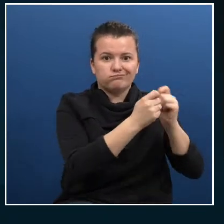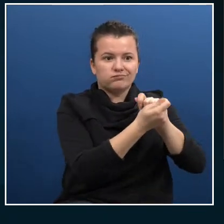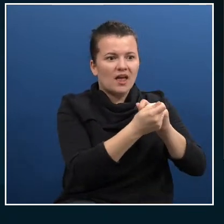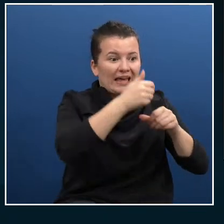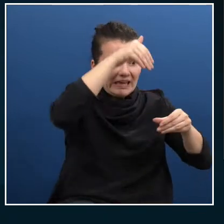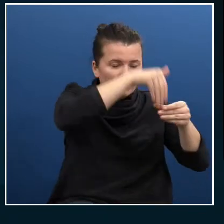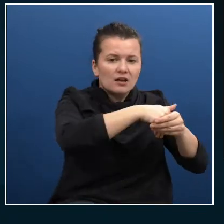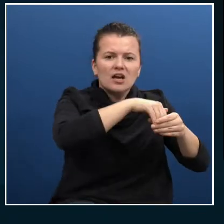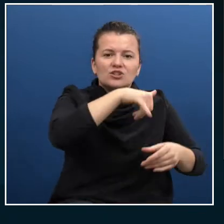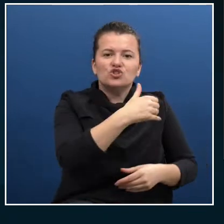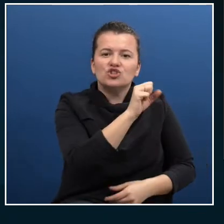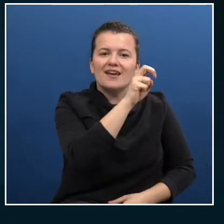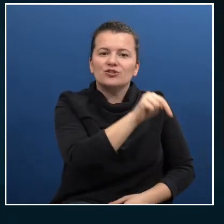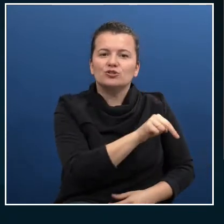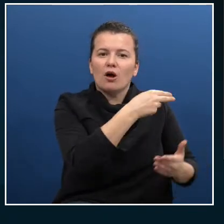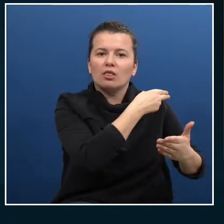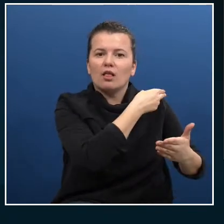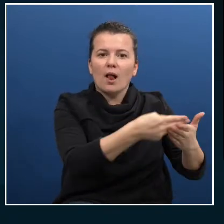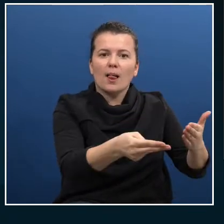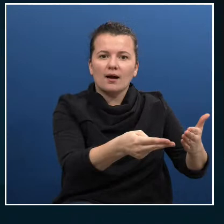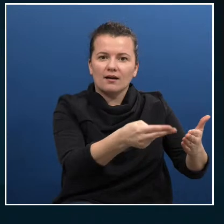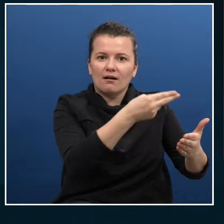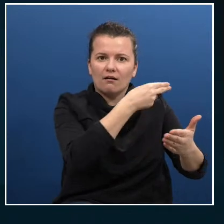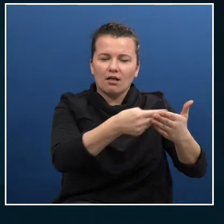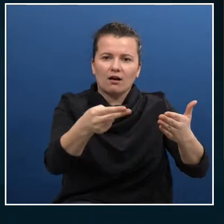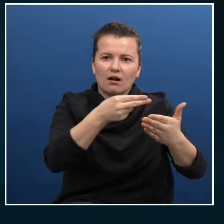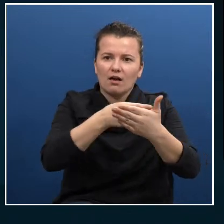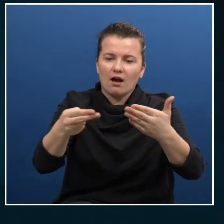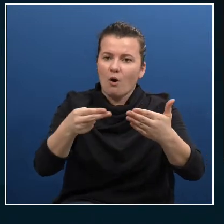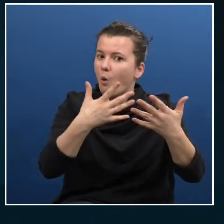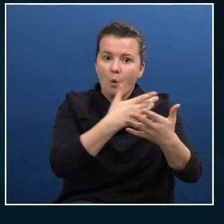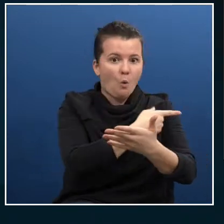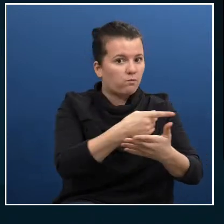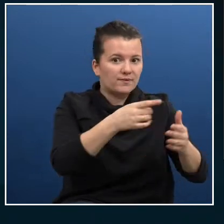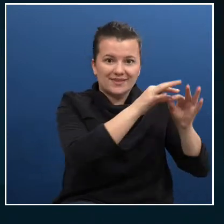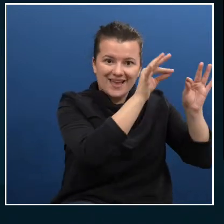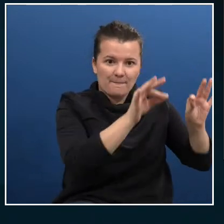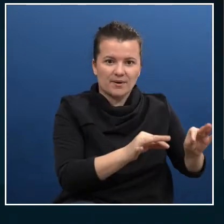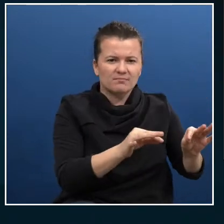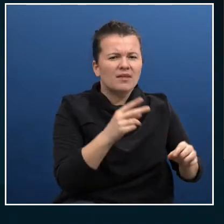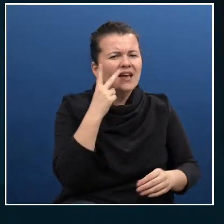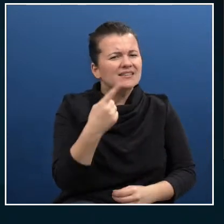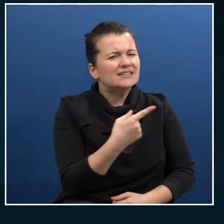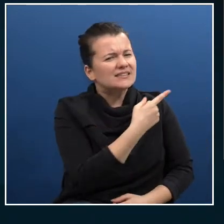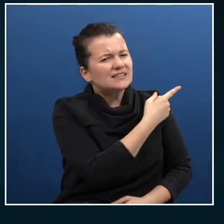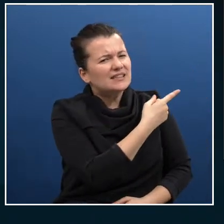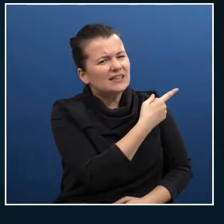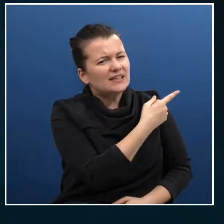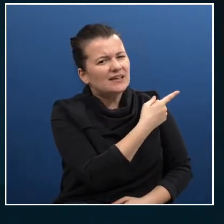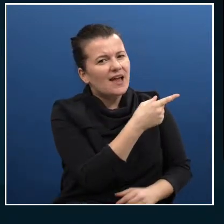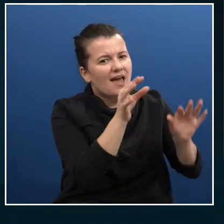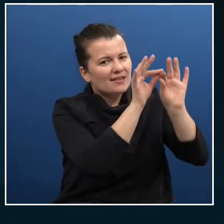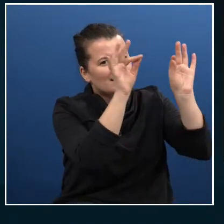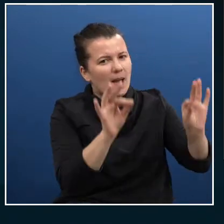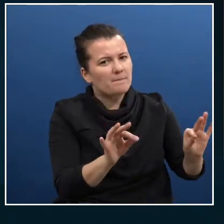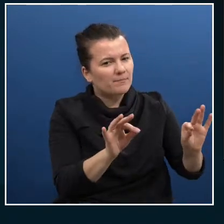formatting. And if you look at the first template format, it still seems